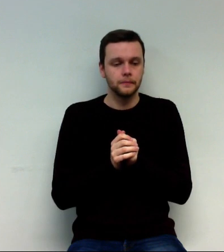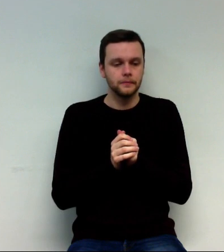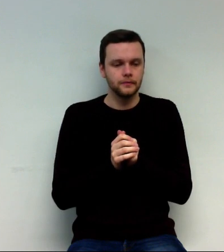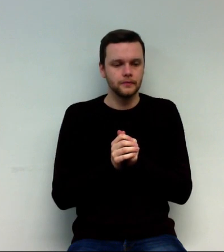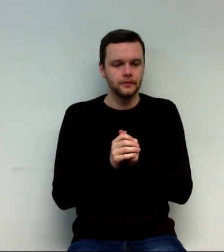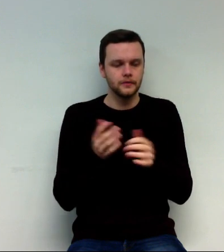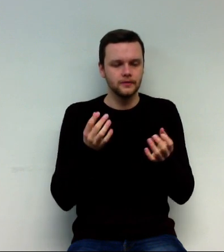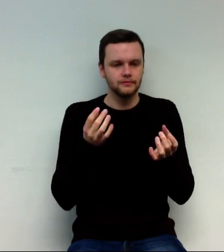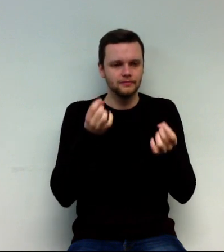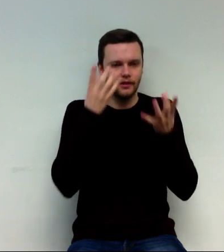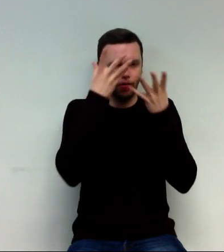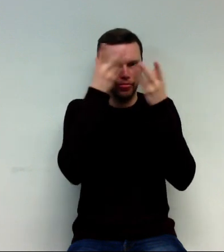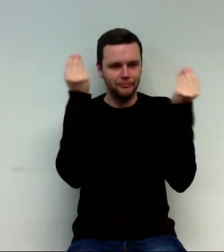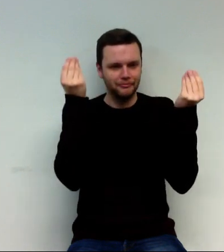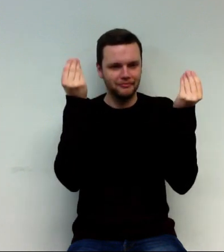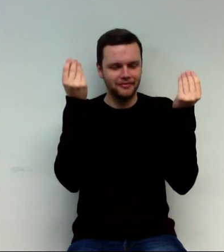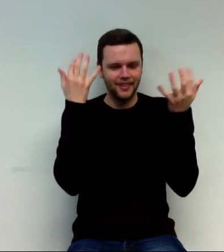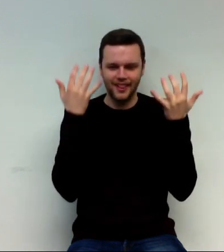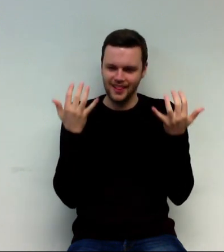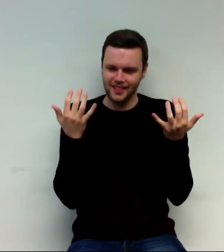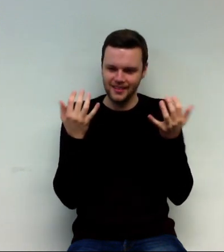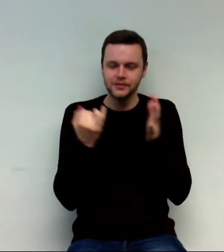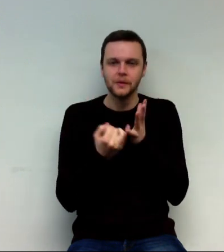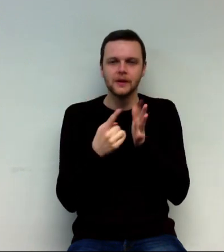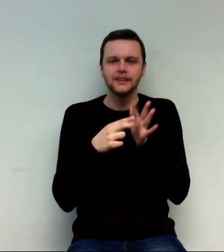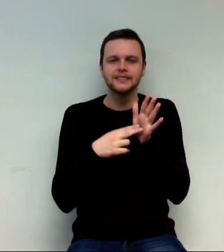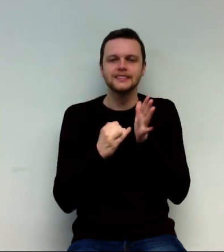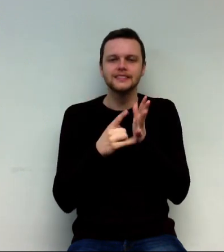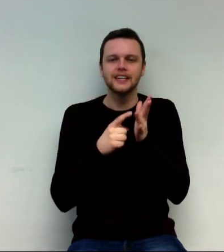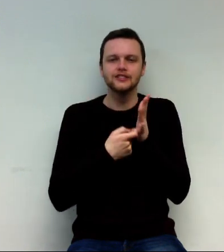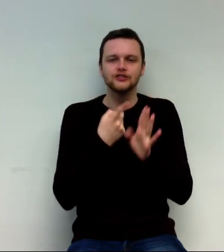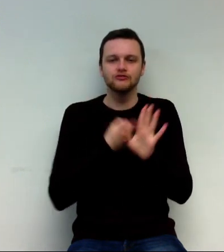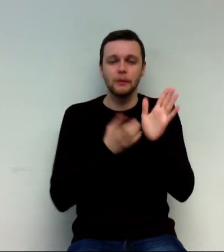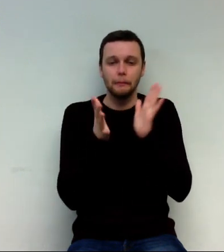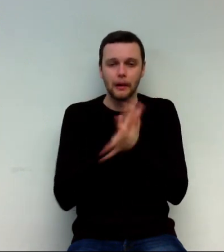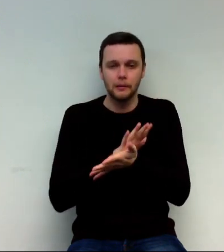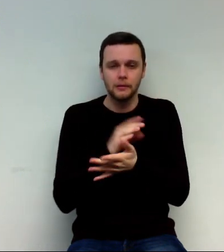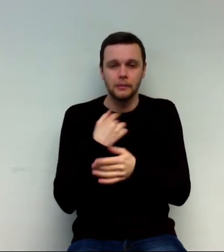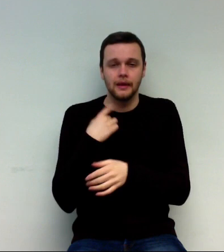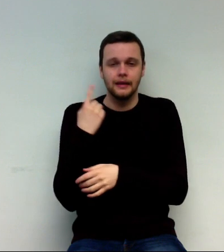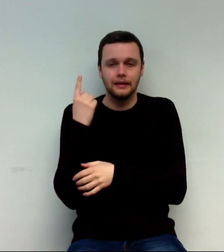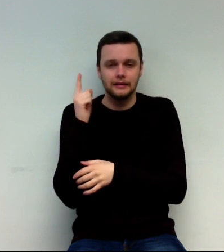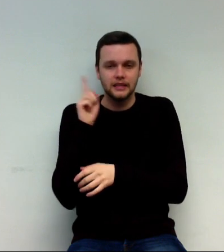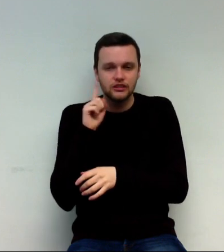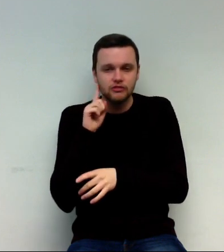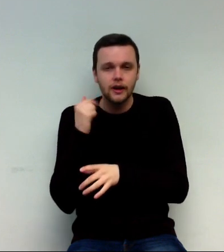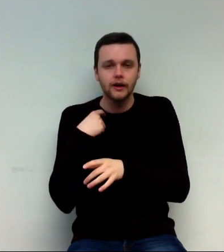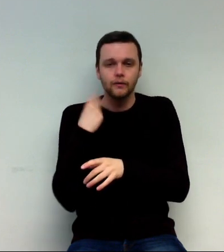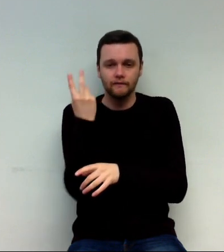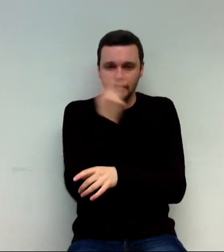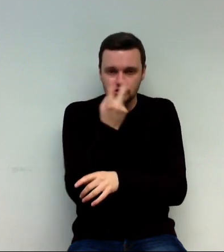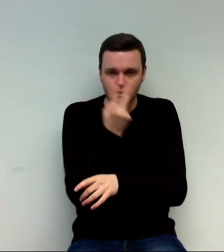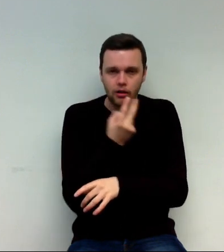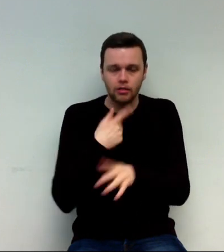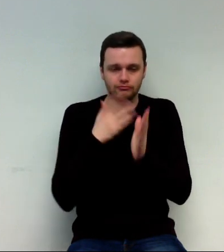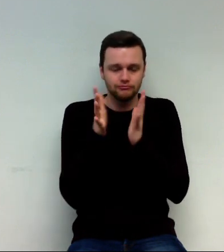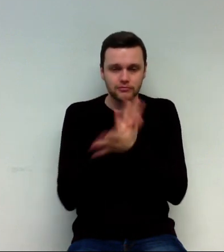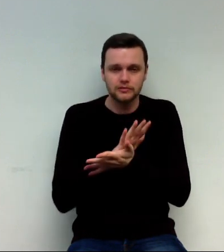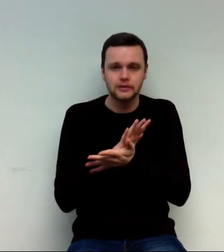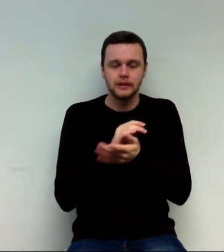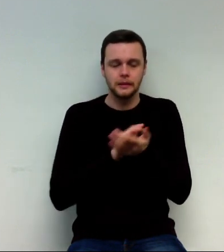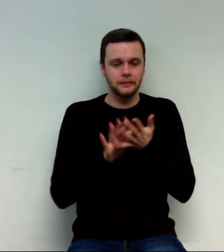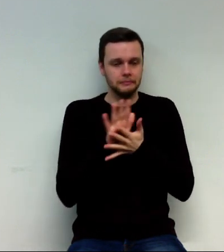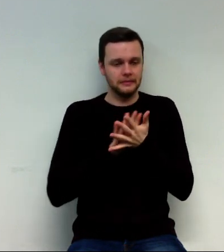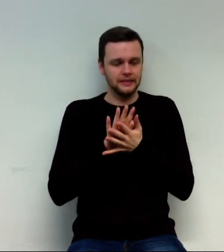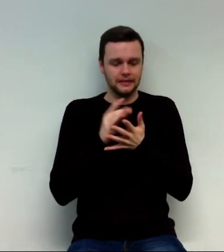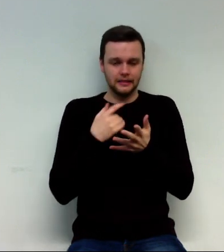I'm so sorry, my mind just went blank there. If someone has a sensory impairment, so they might have a hearing impairment or a visual impairment, and that's going to